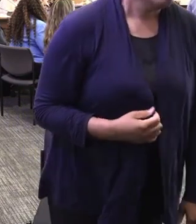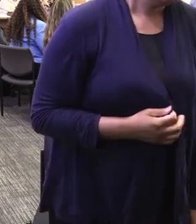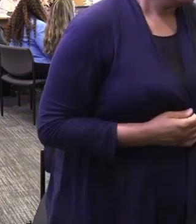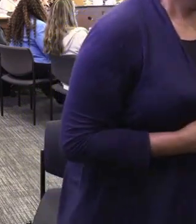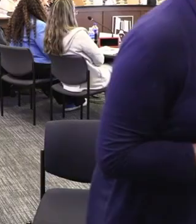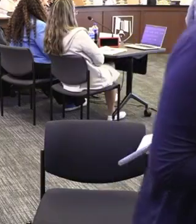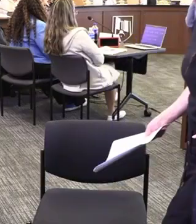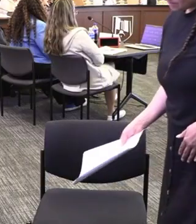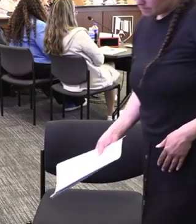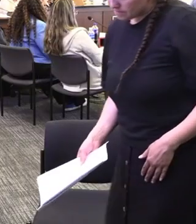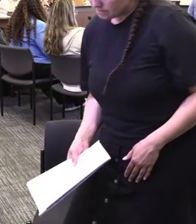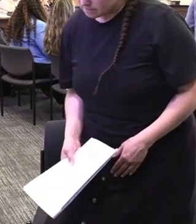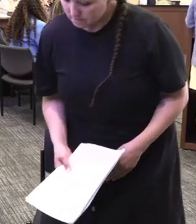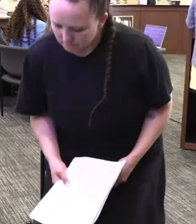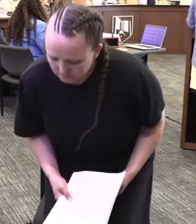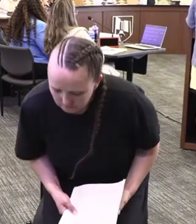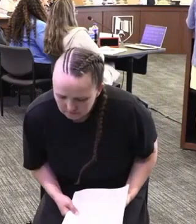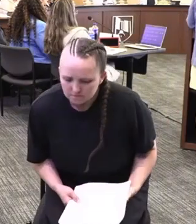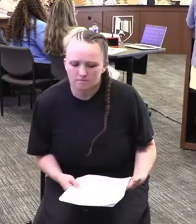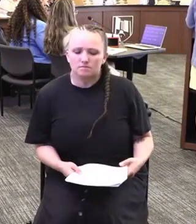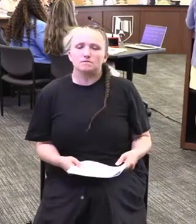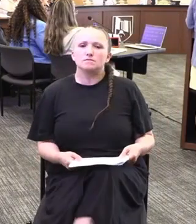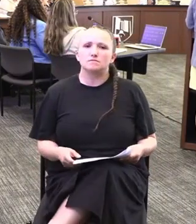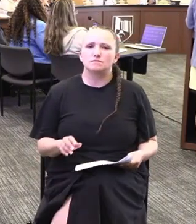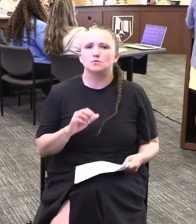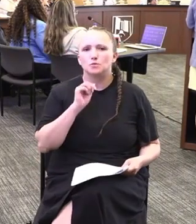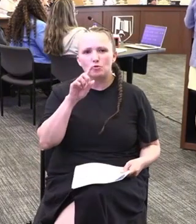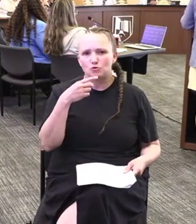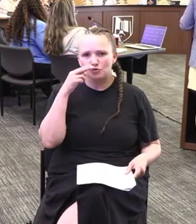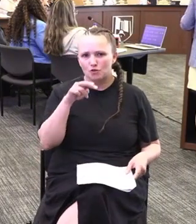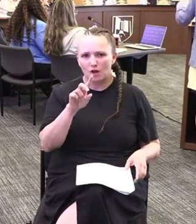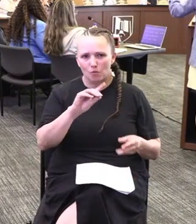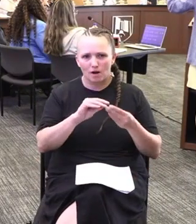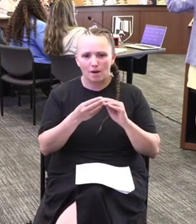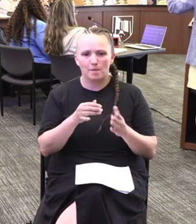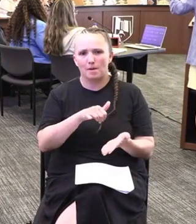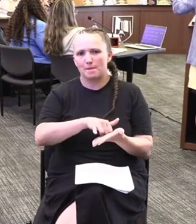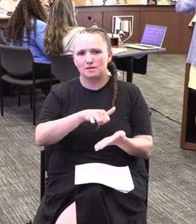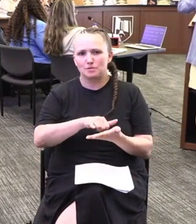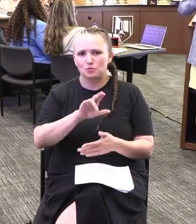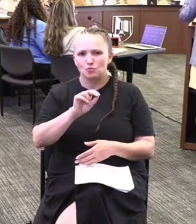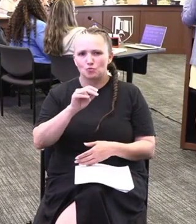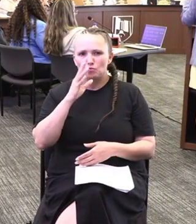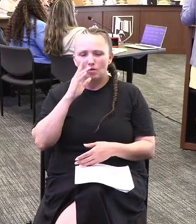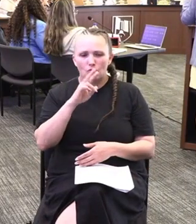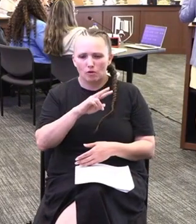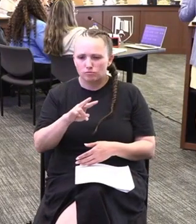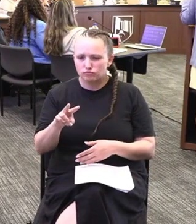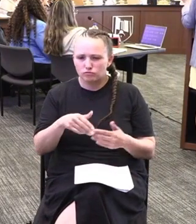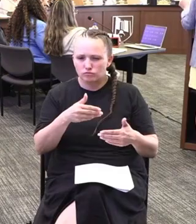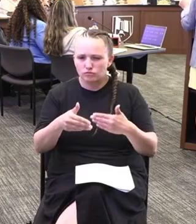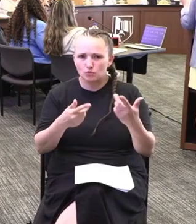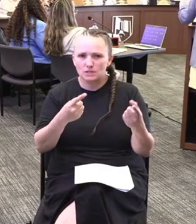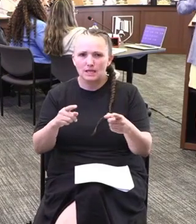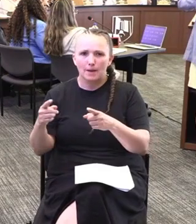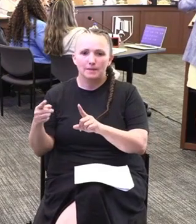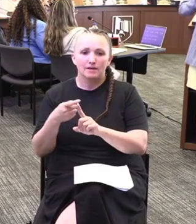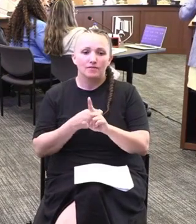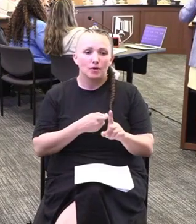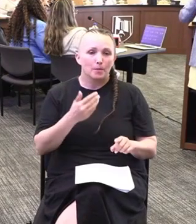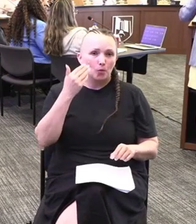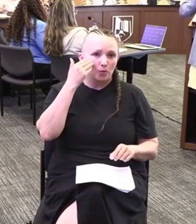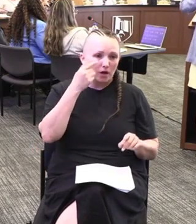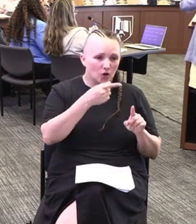And we don't just look at one number. It's impossible. We look at movement across the journey from awareness